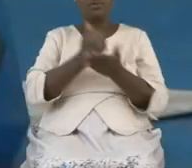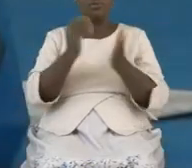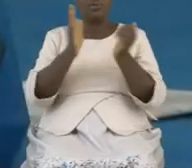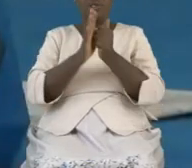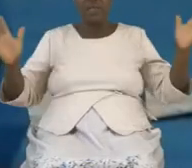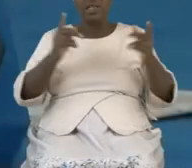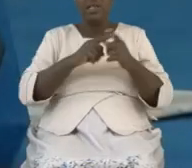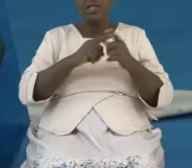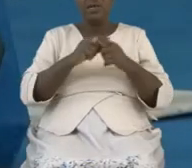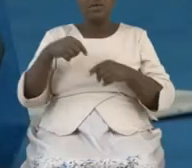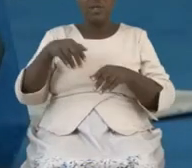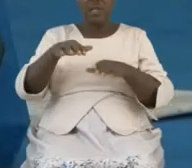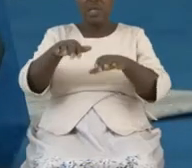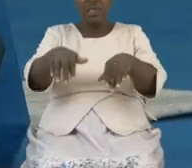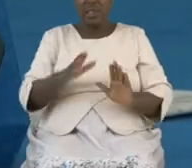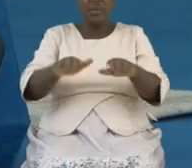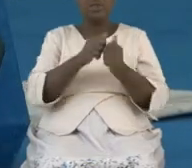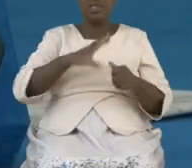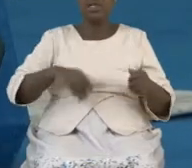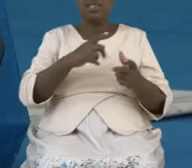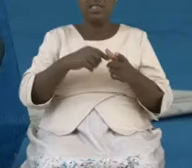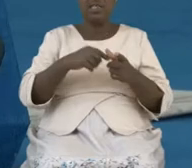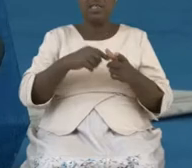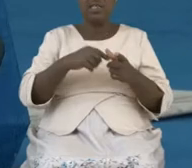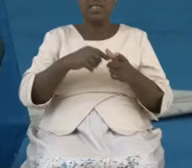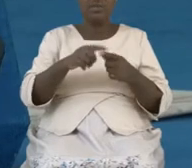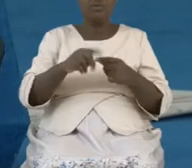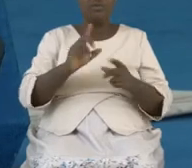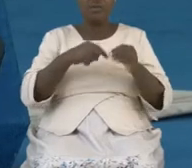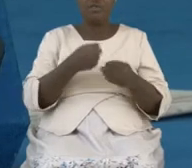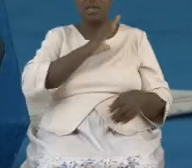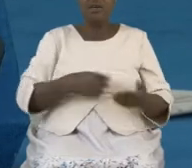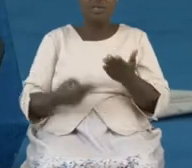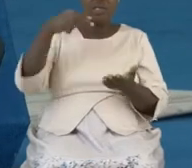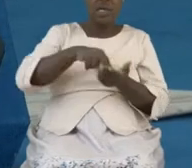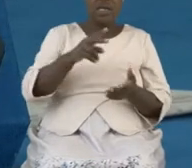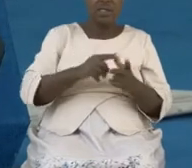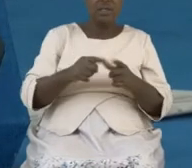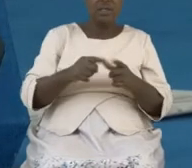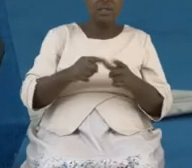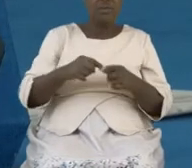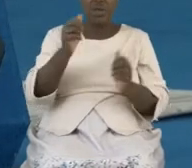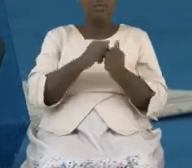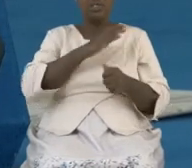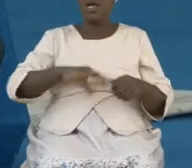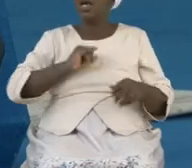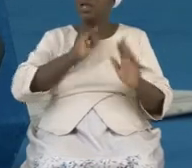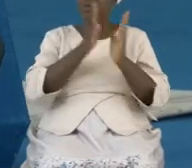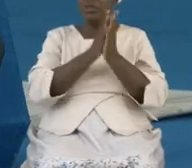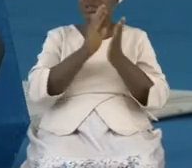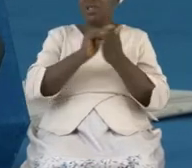conquering with Christ. I pray all the revelation that will come concerning Christ will